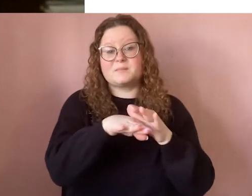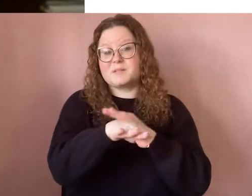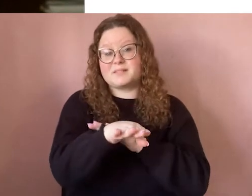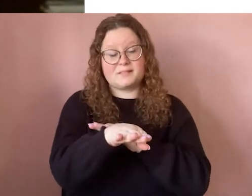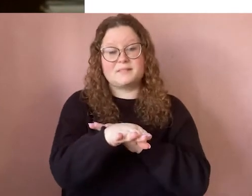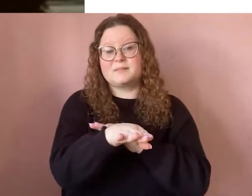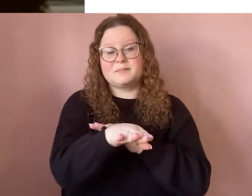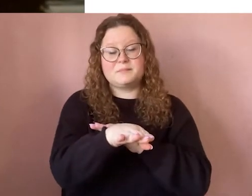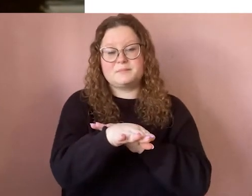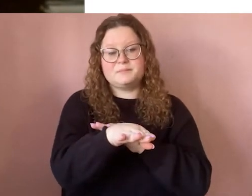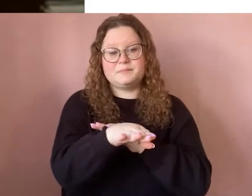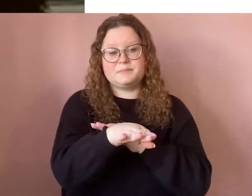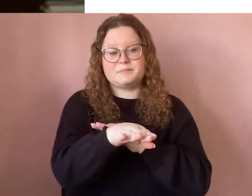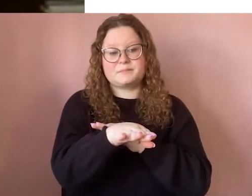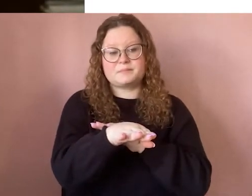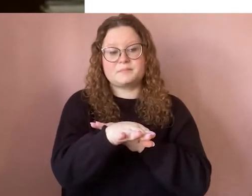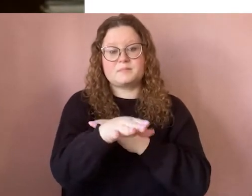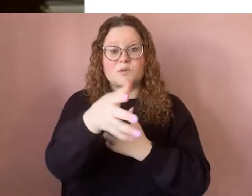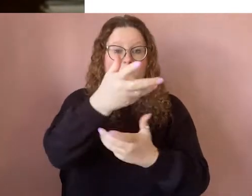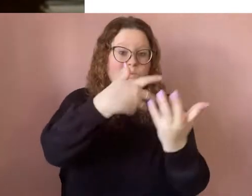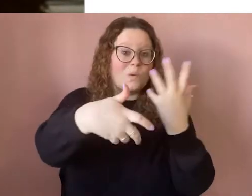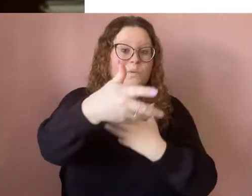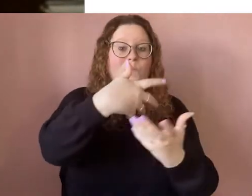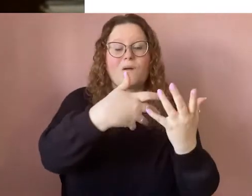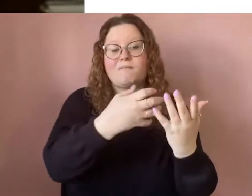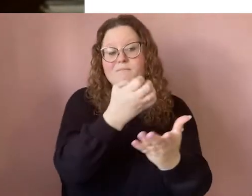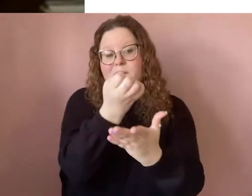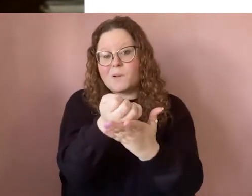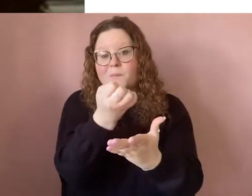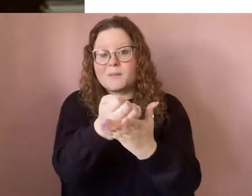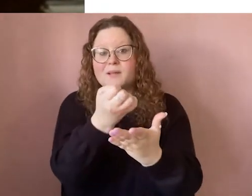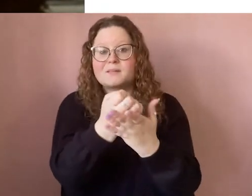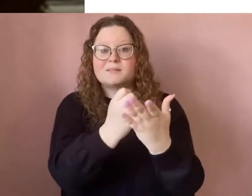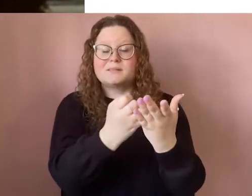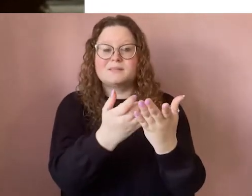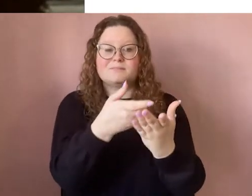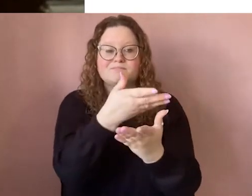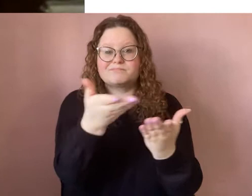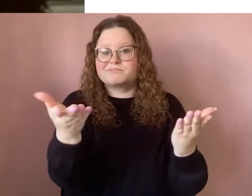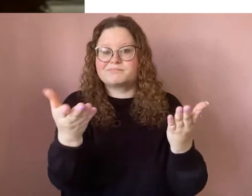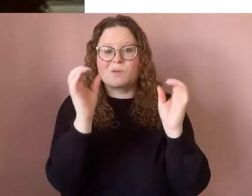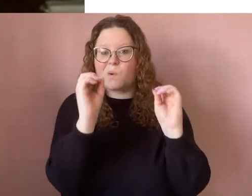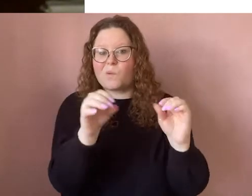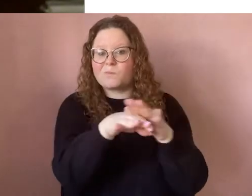to ongoing social and economic supports.